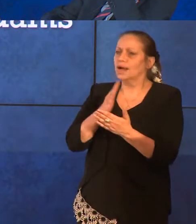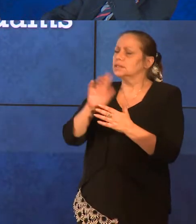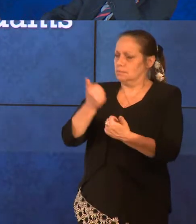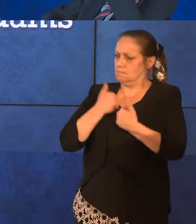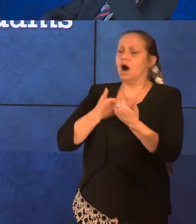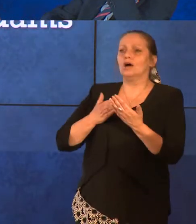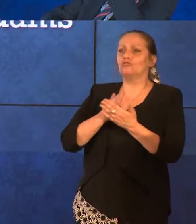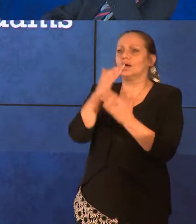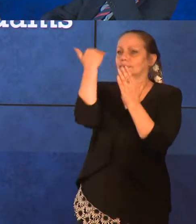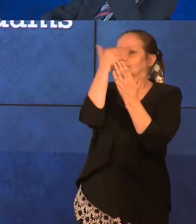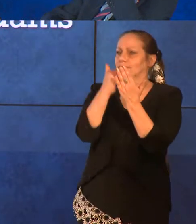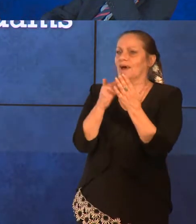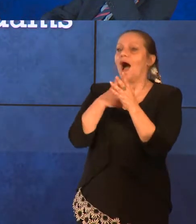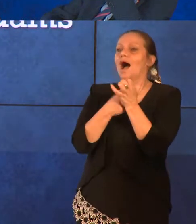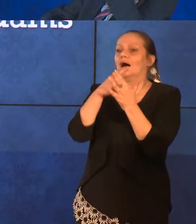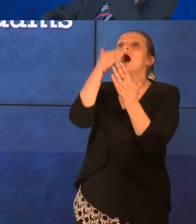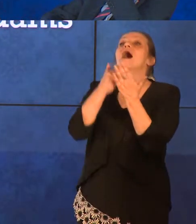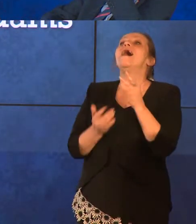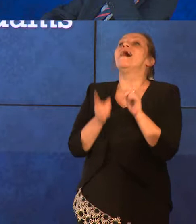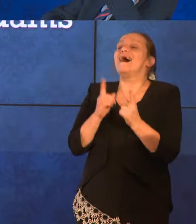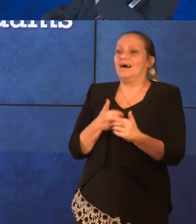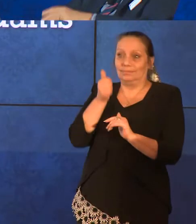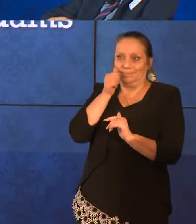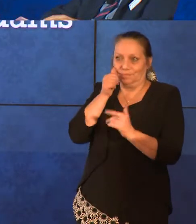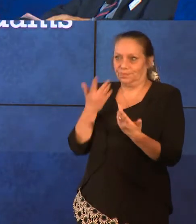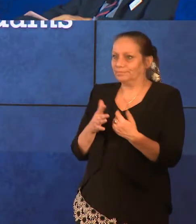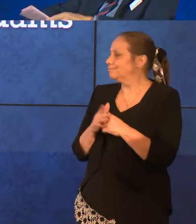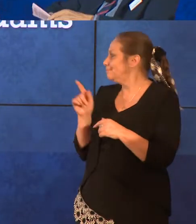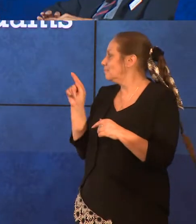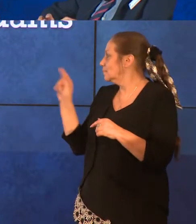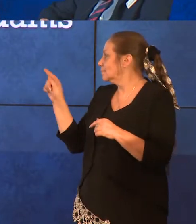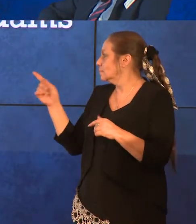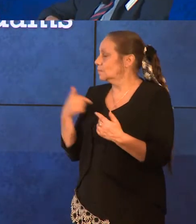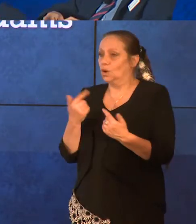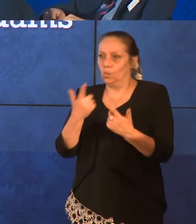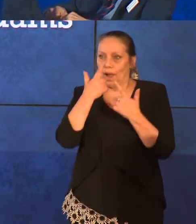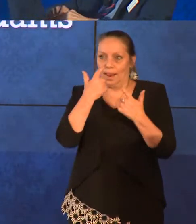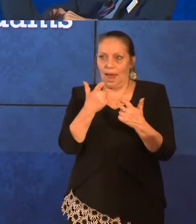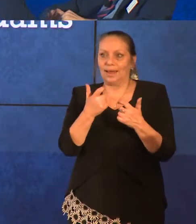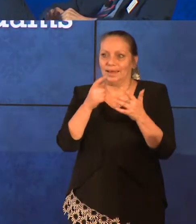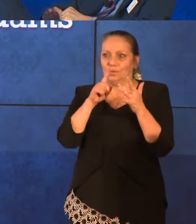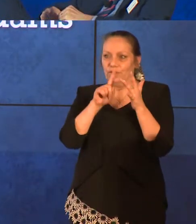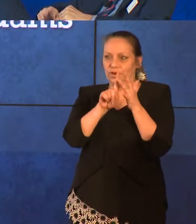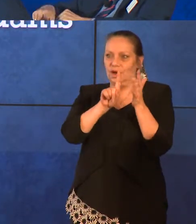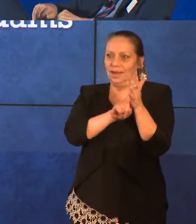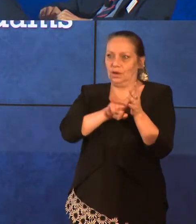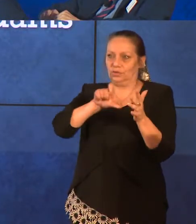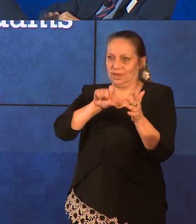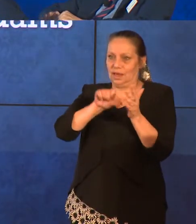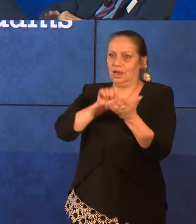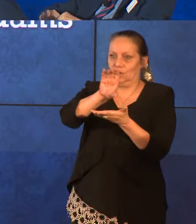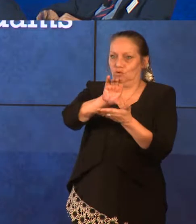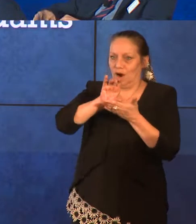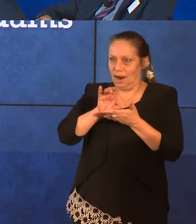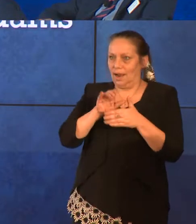up and self-advocate. I think we might have been lucky with an ILC grant. That's Brain Injury